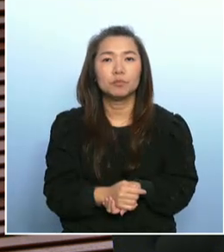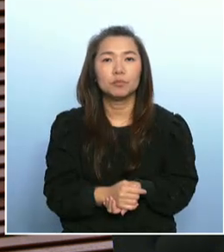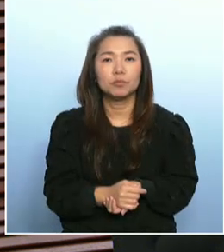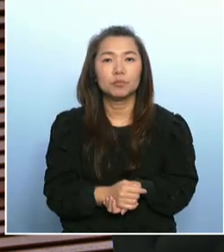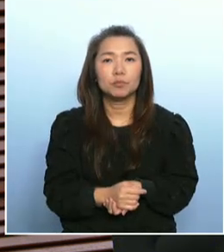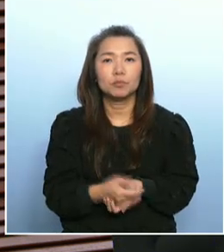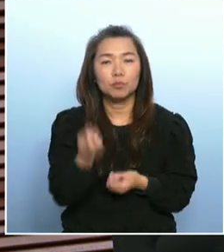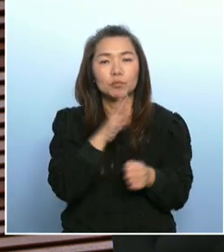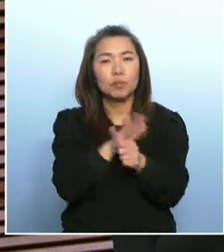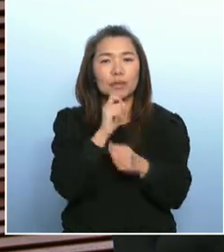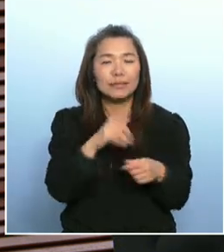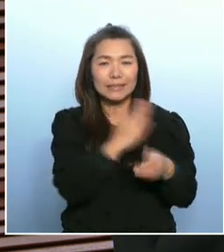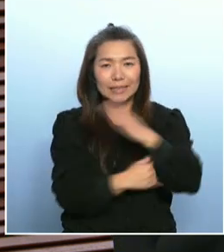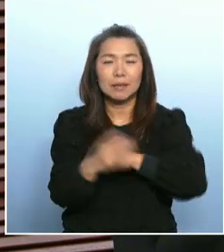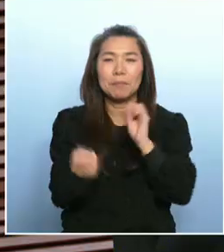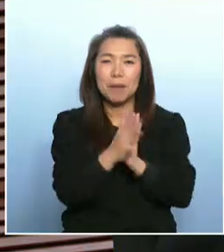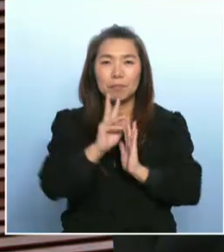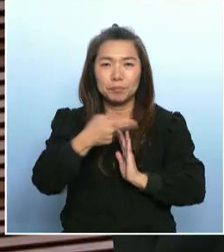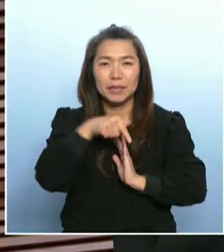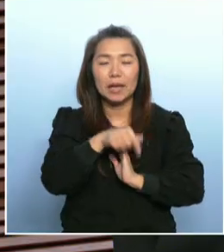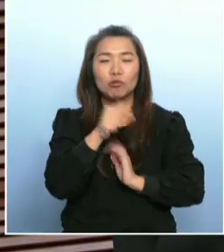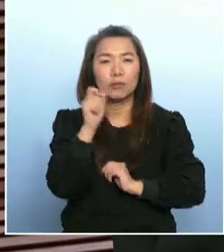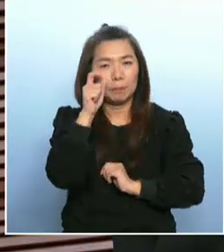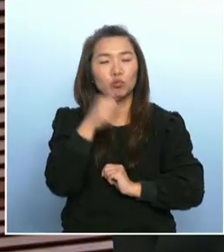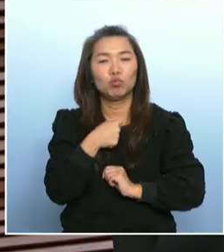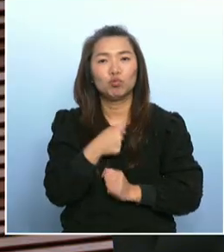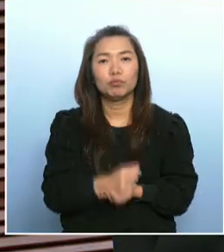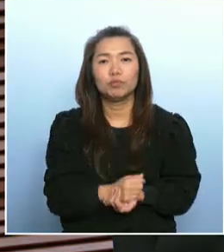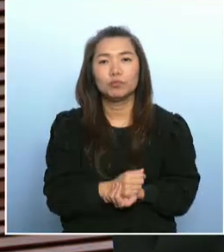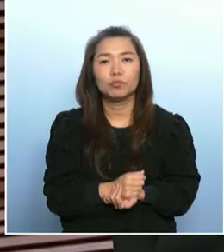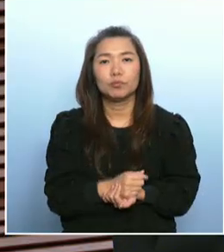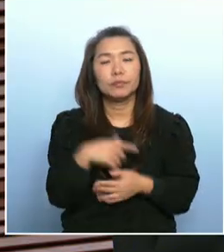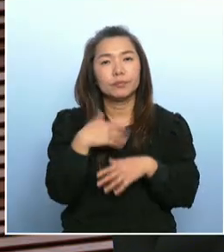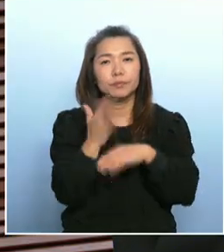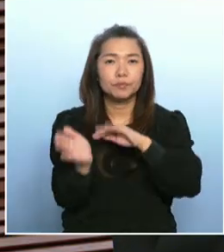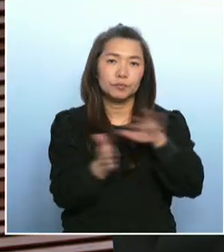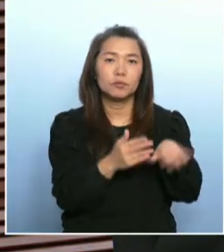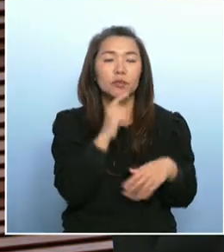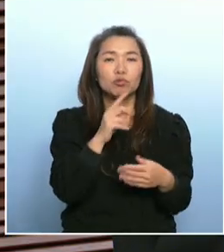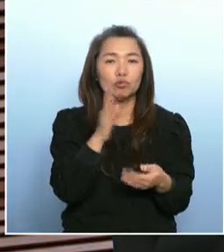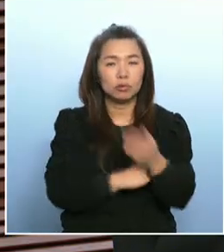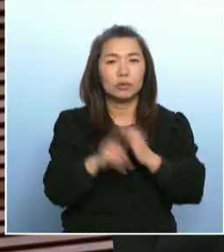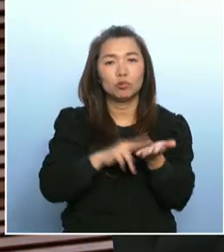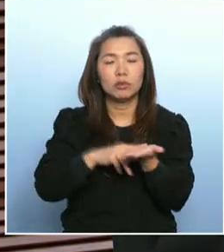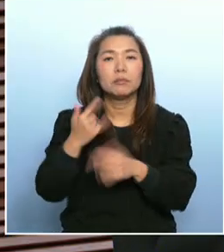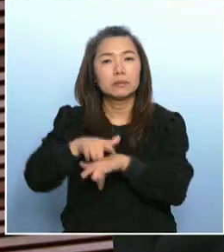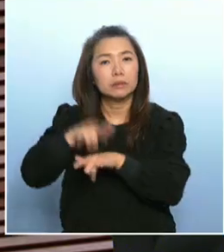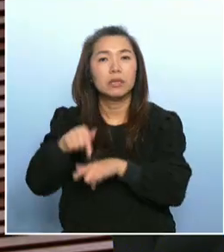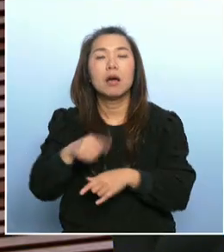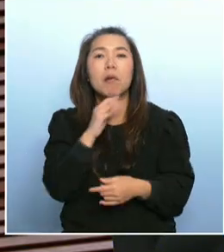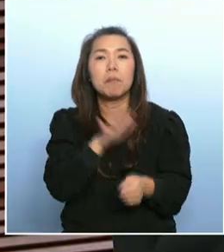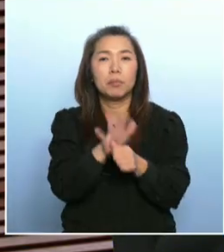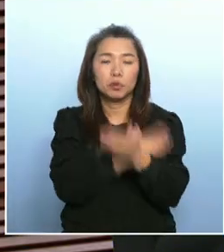CSSA has no restrictions and offer disabled recipients with relevantly higher standards rates per month depending on age, family conditions, and level